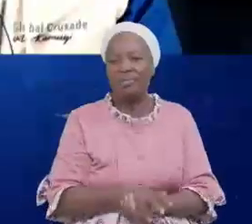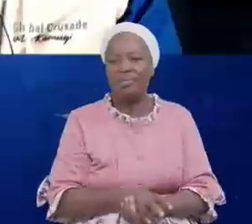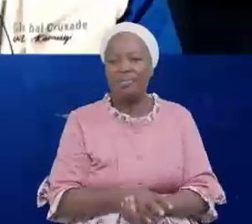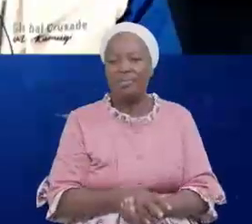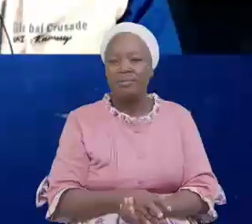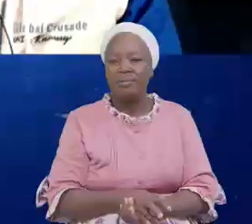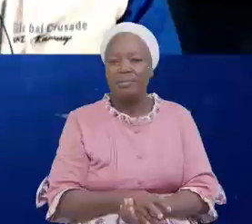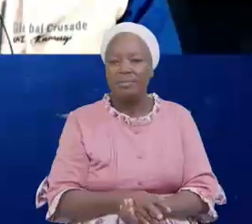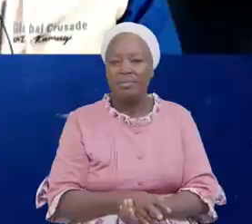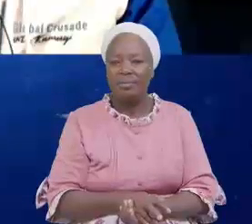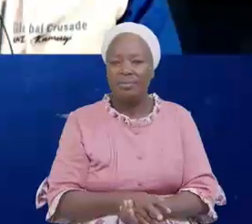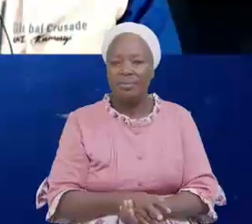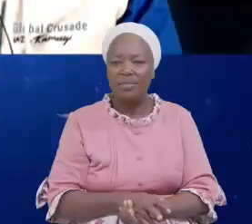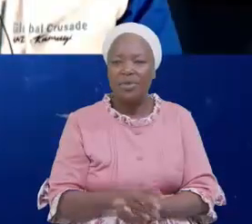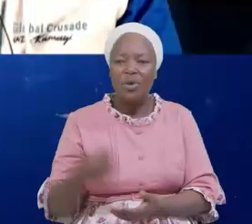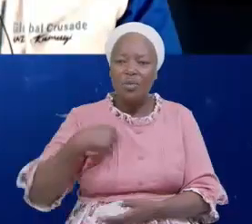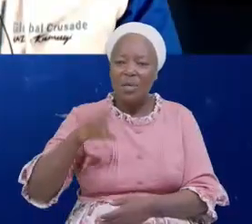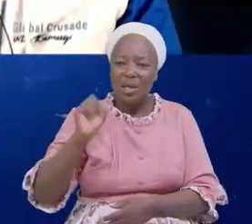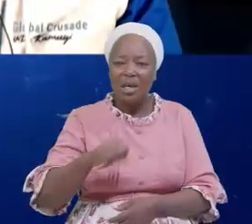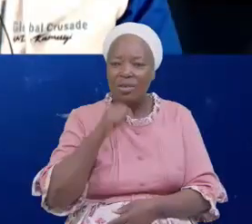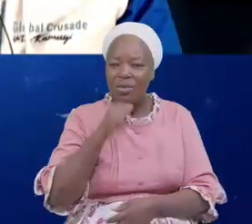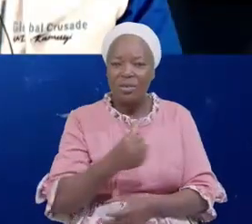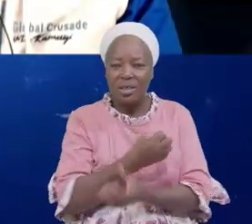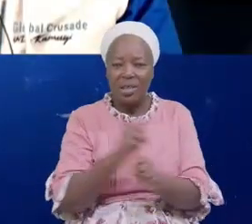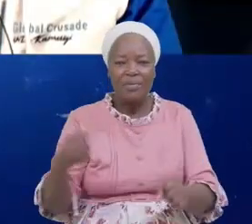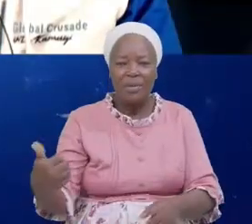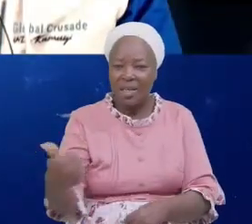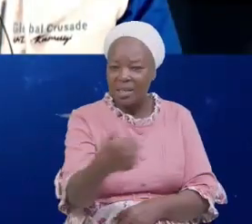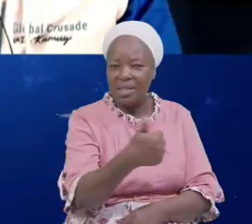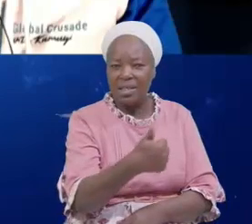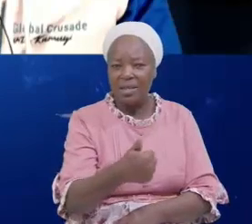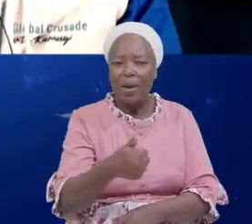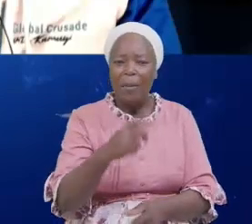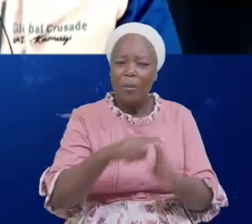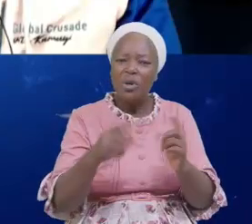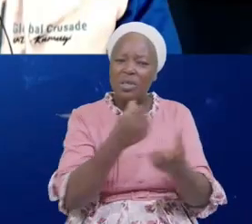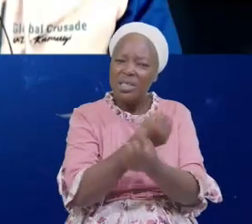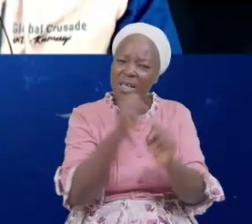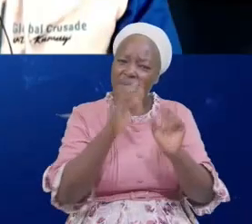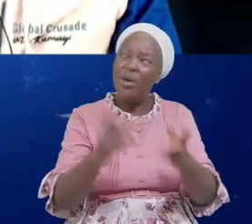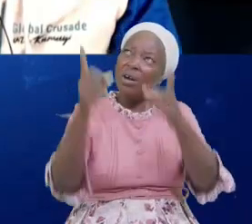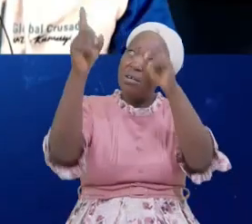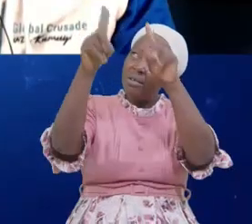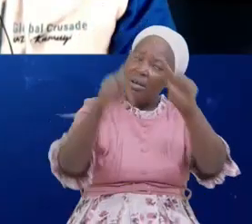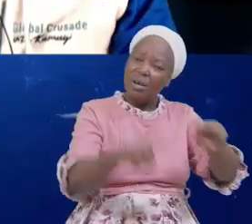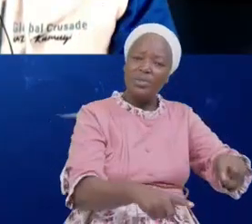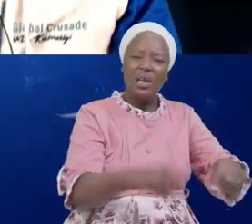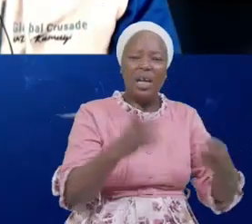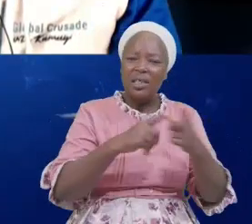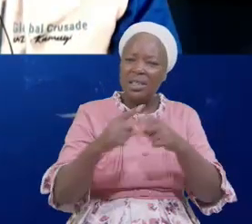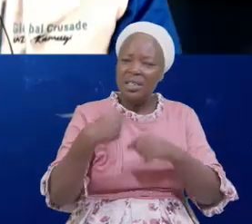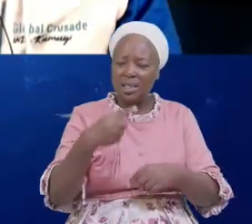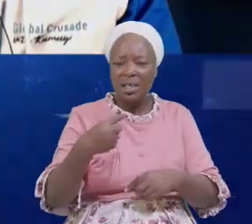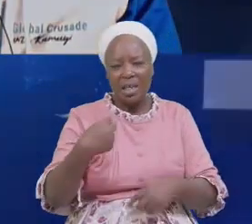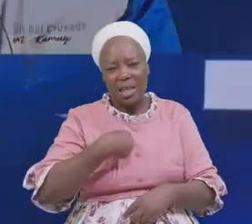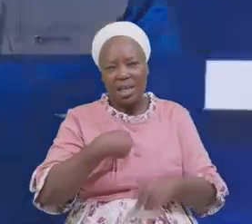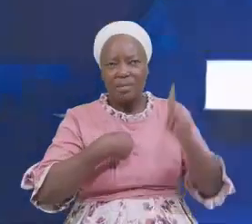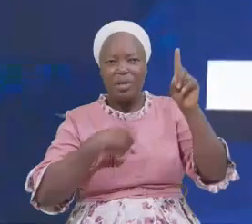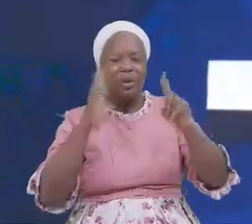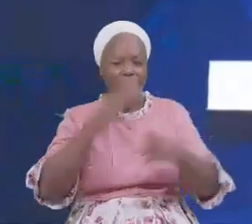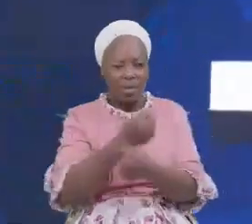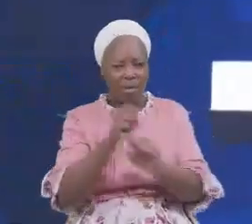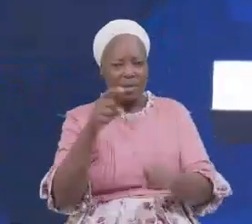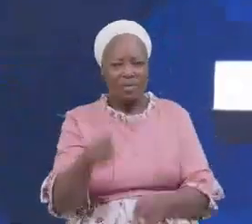We cannot save ourselves. The Savior comes. He says, I'll save you.